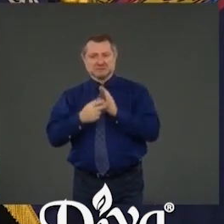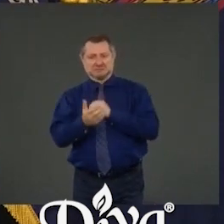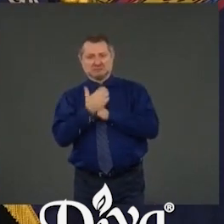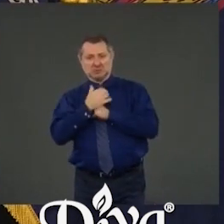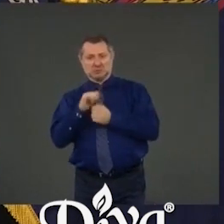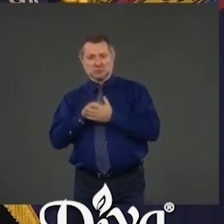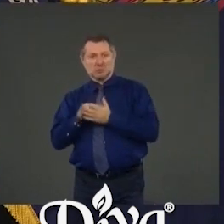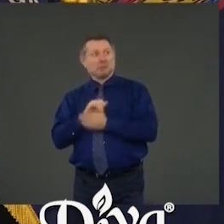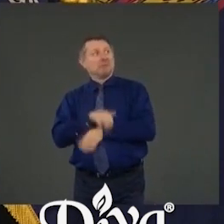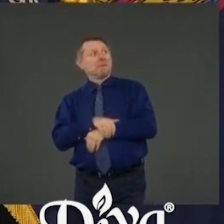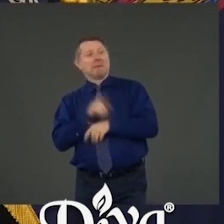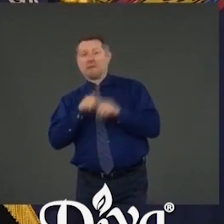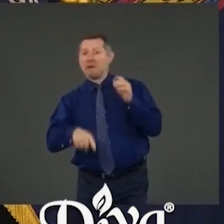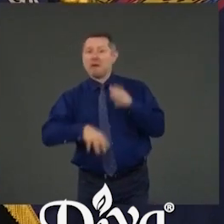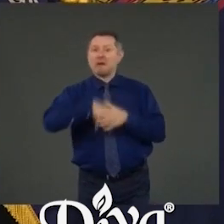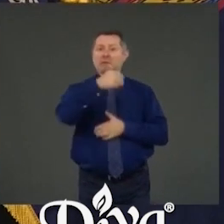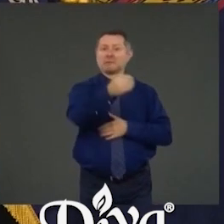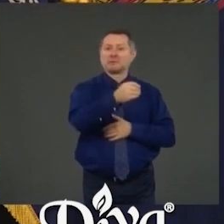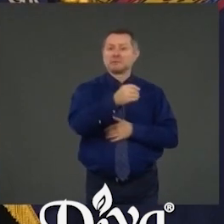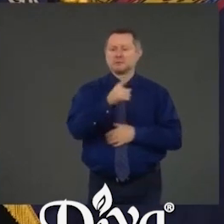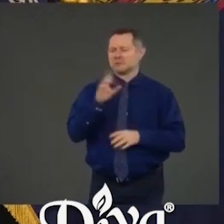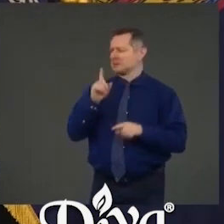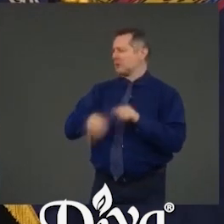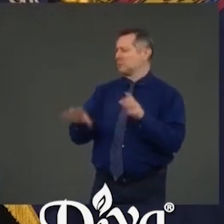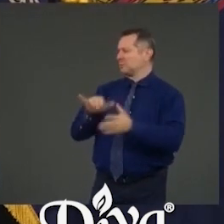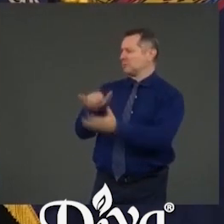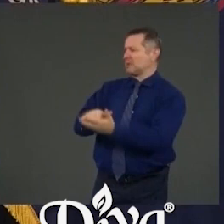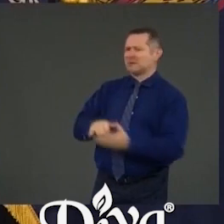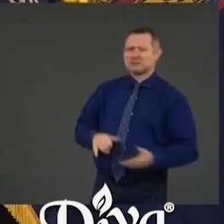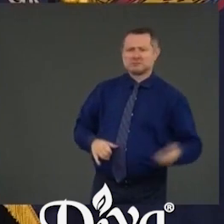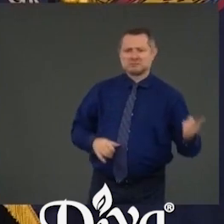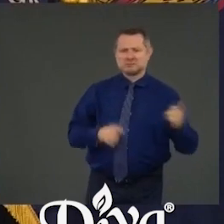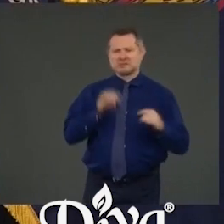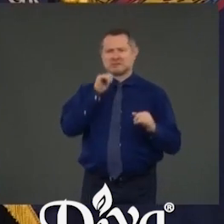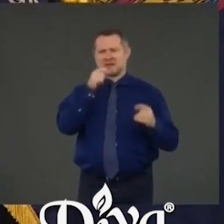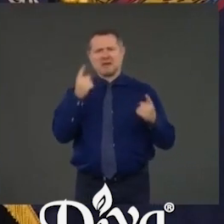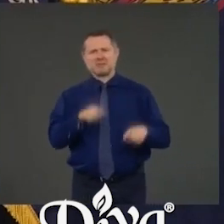talking about. That is a blockade. It's not been done since the Civil War.